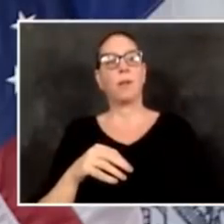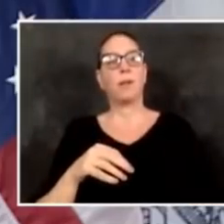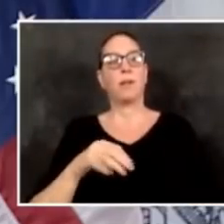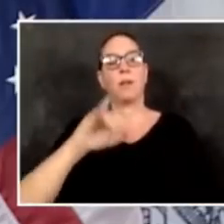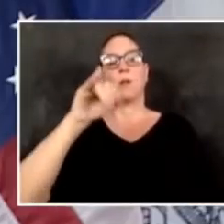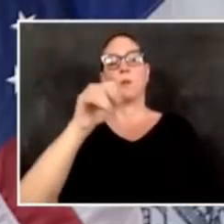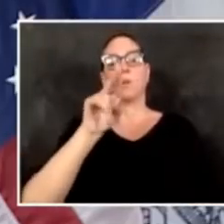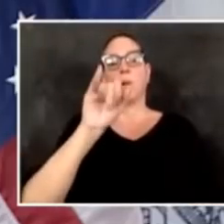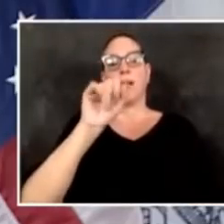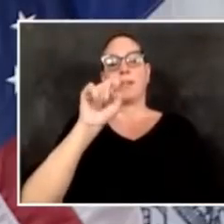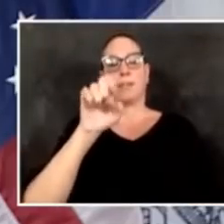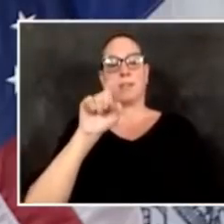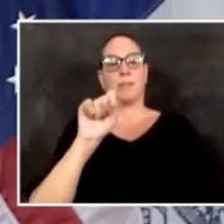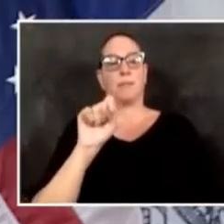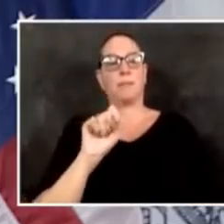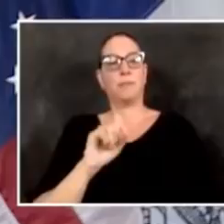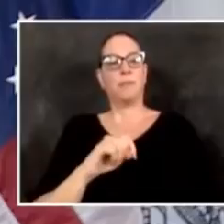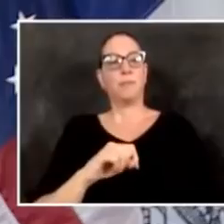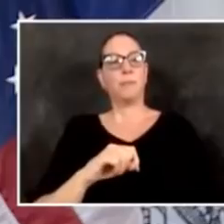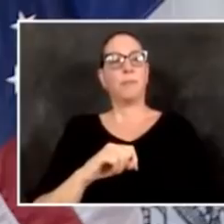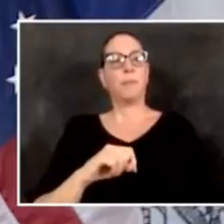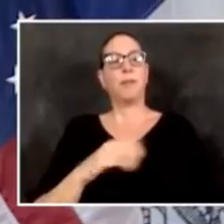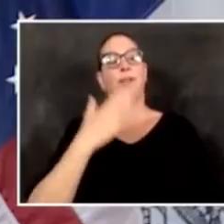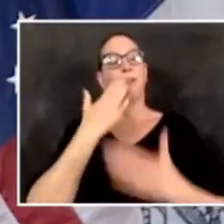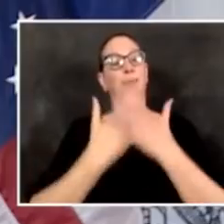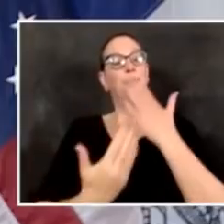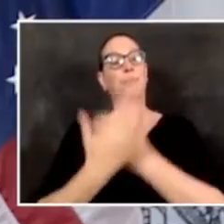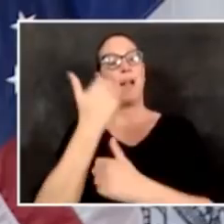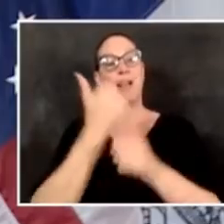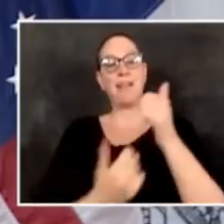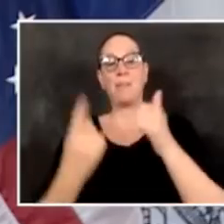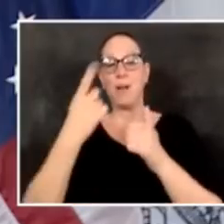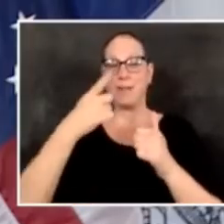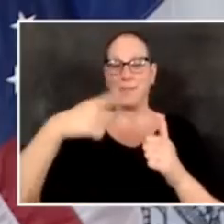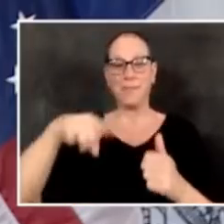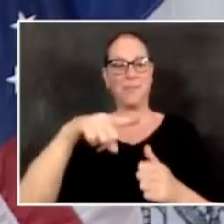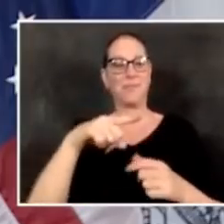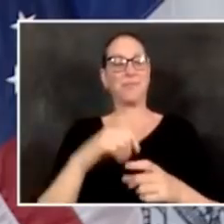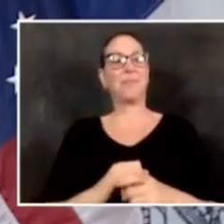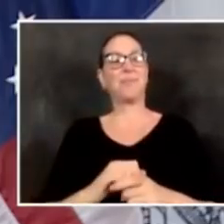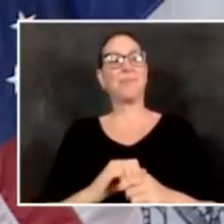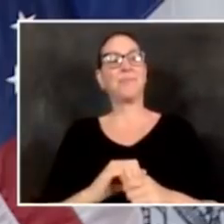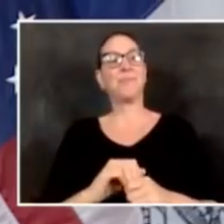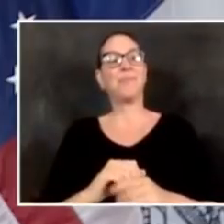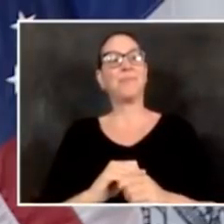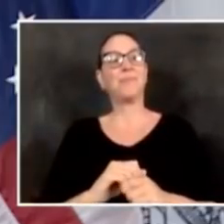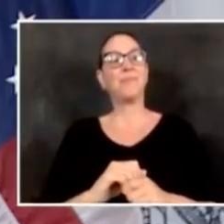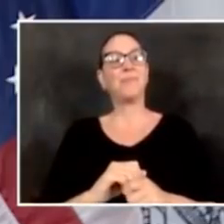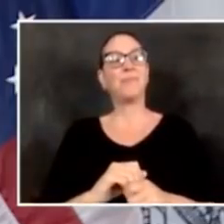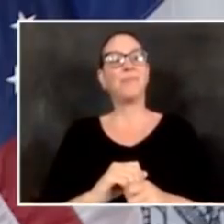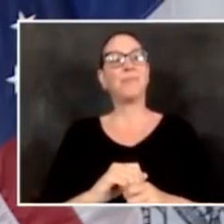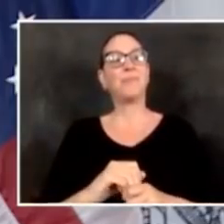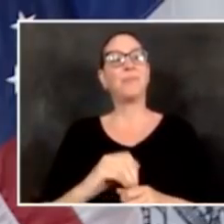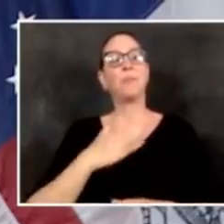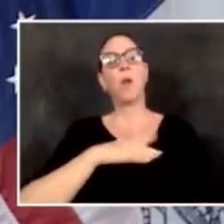Oh, hi. Good morning, everyone. So my question is specifically for Commissioner